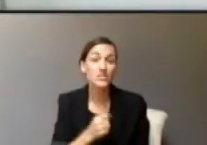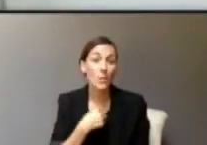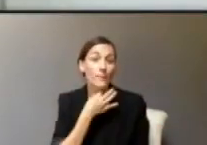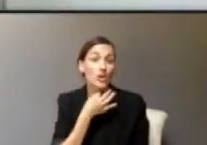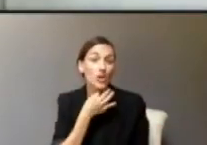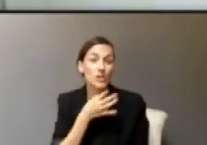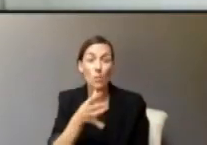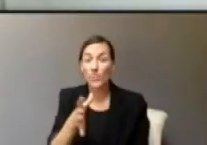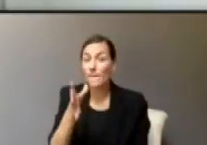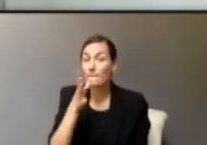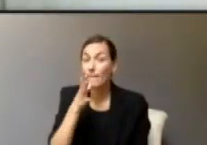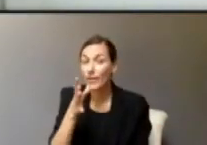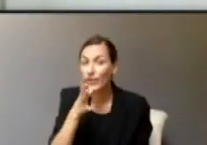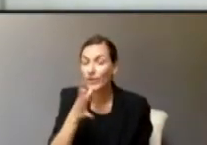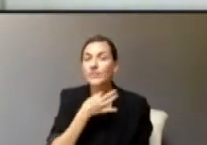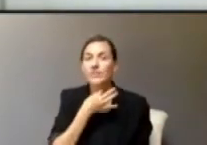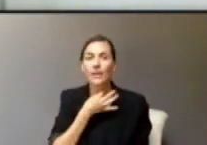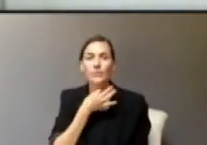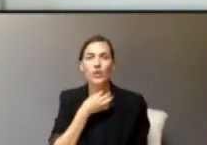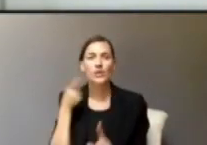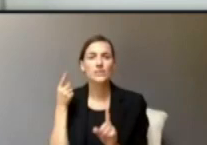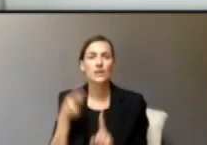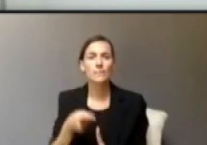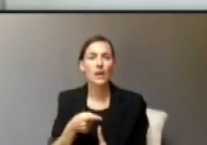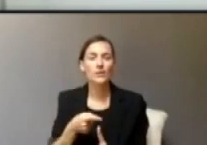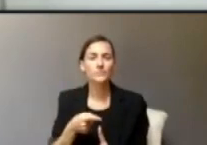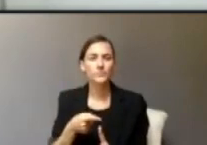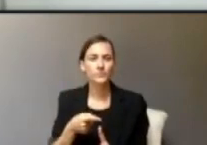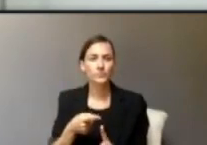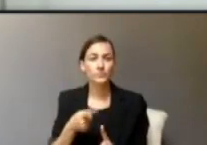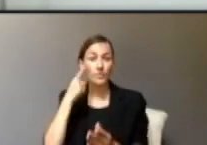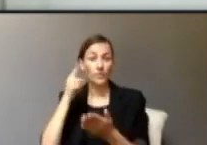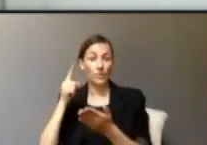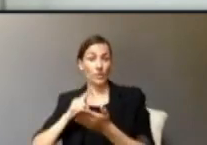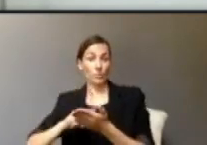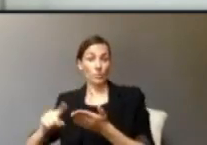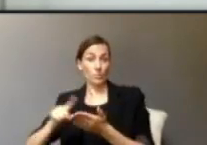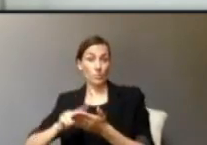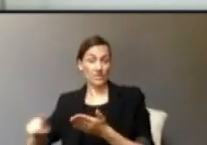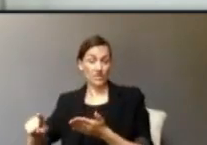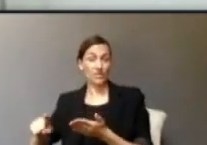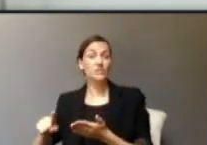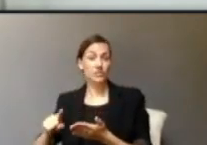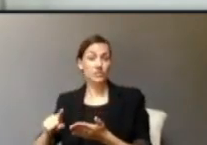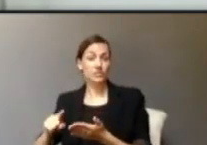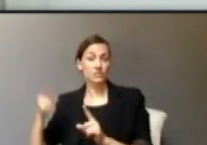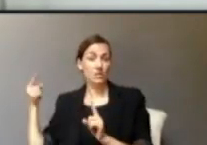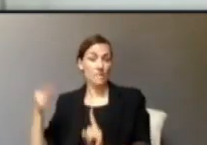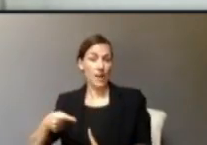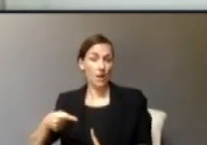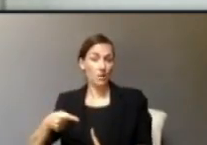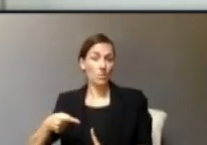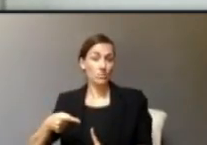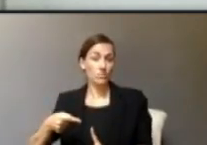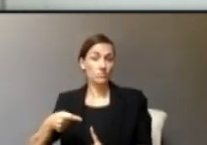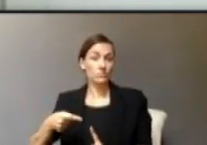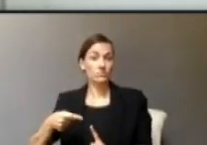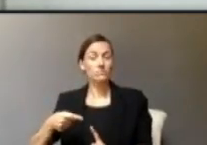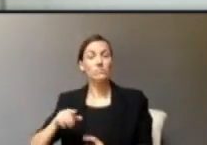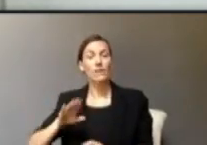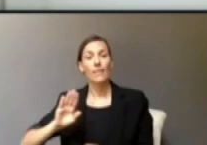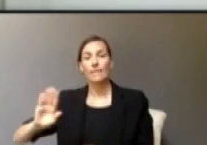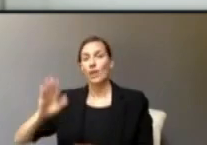those mothers, and I'm really curious about what the research tells us about the choices they're